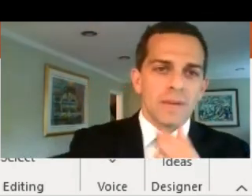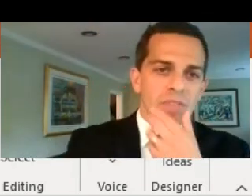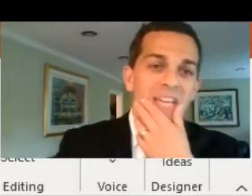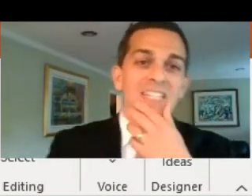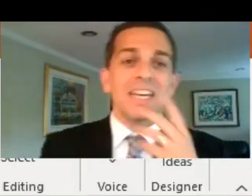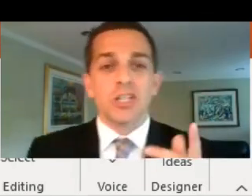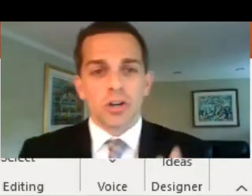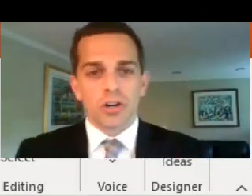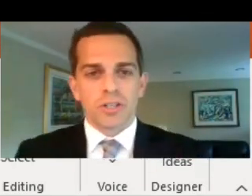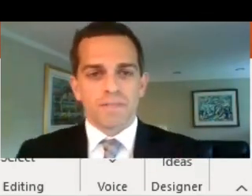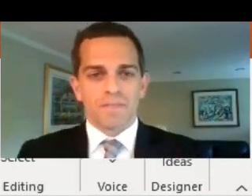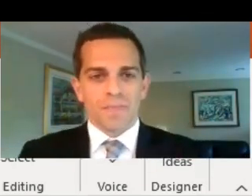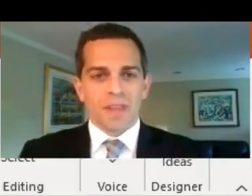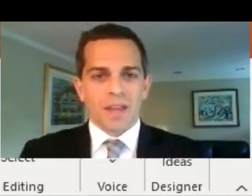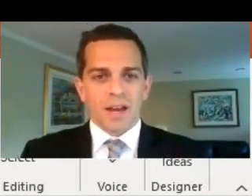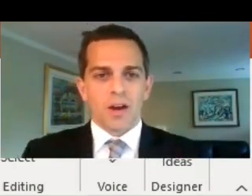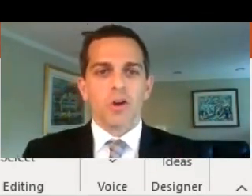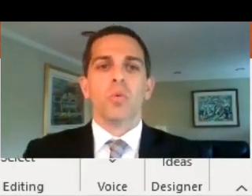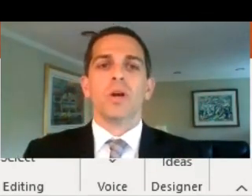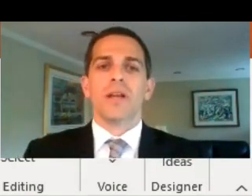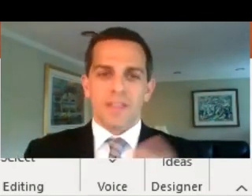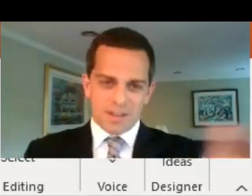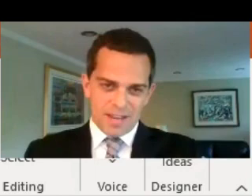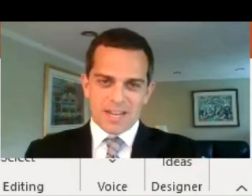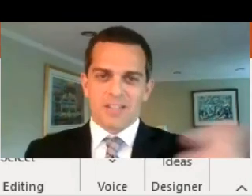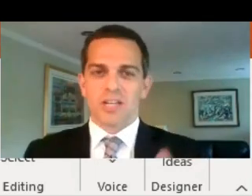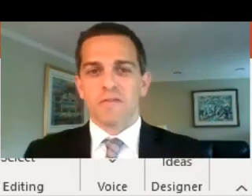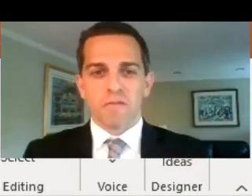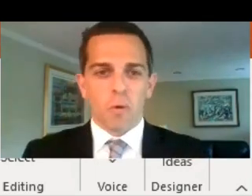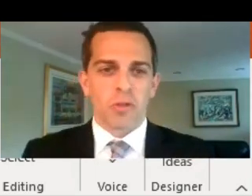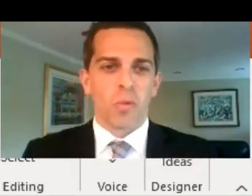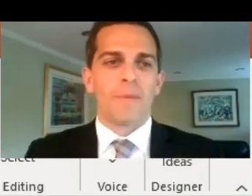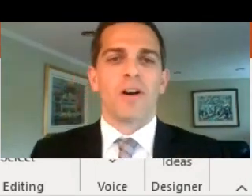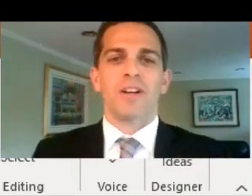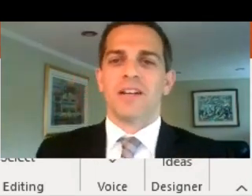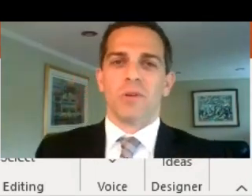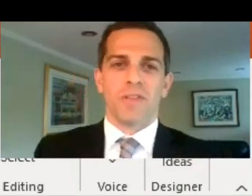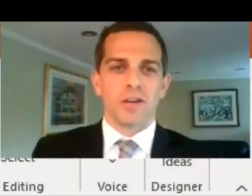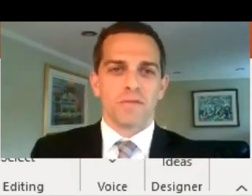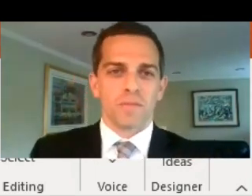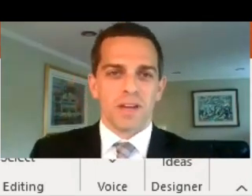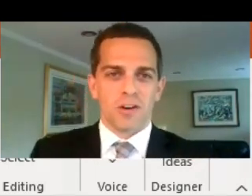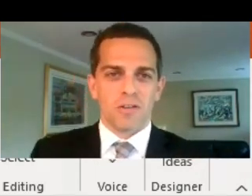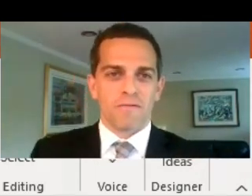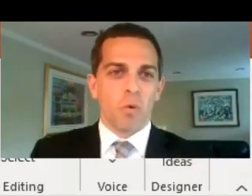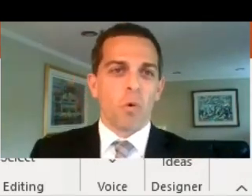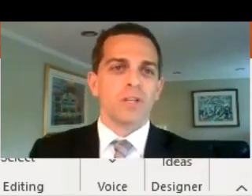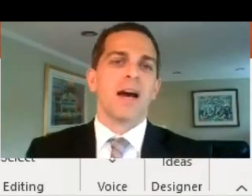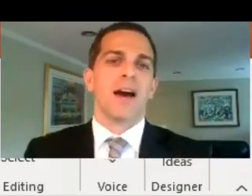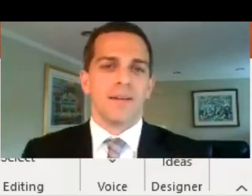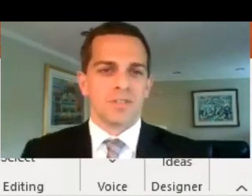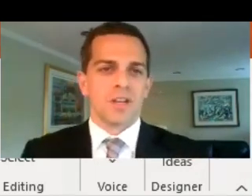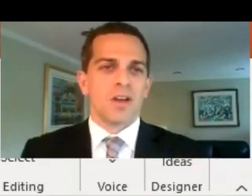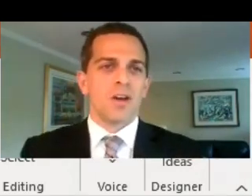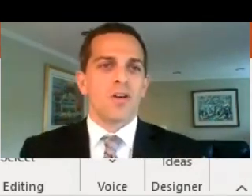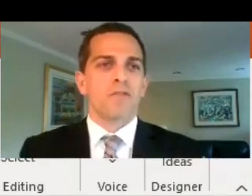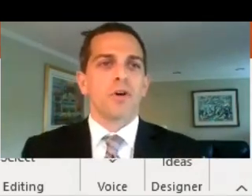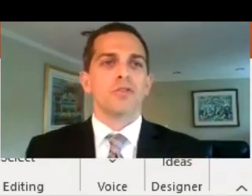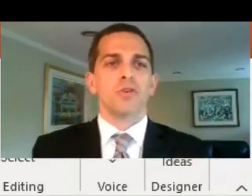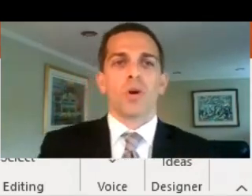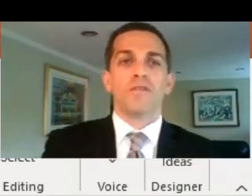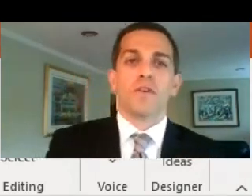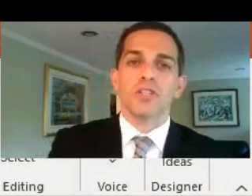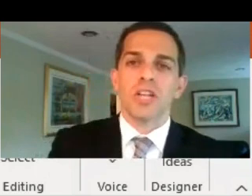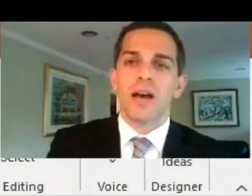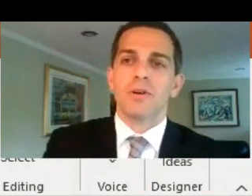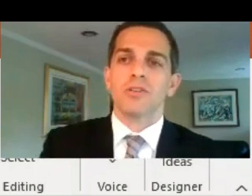for the teachers who would, and thank Katie Ann says, 4th webinar attended. Well, thank you for being here 4 times. For